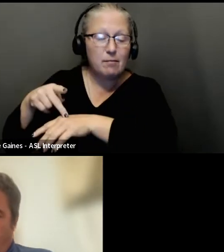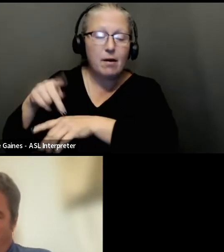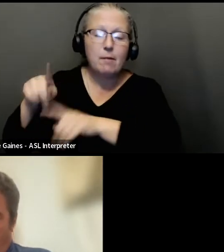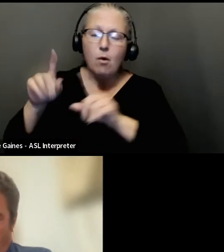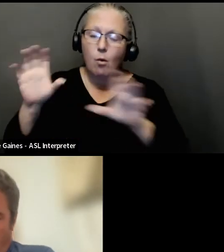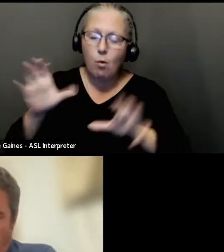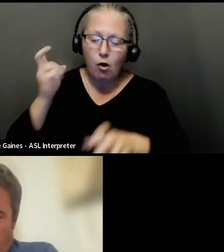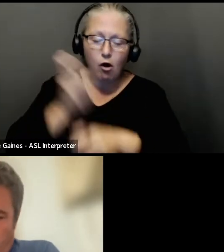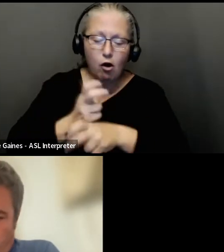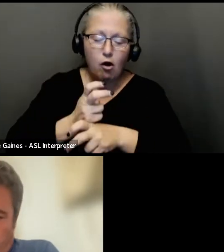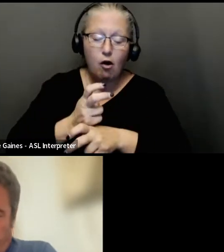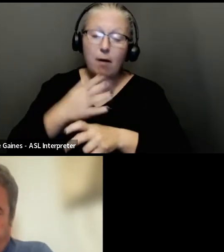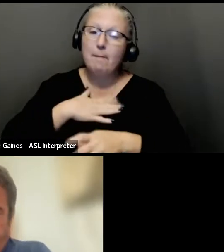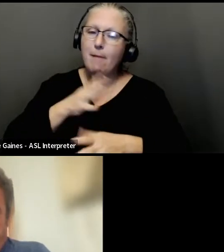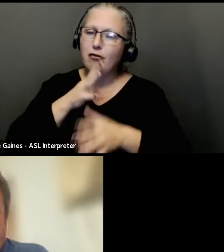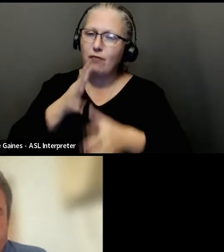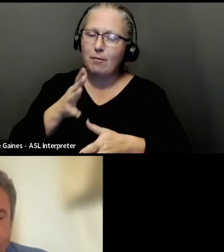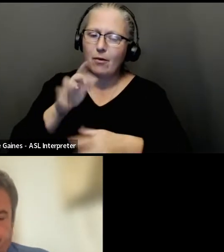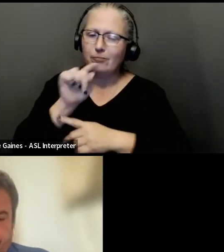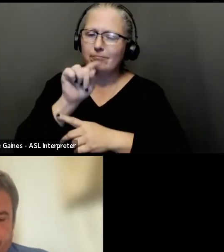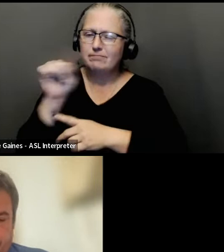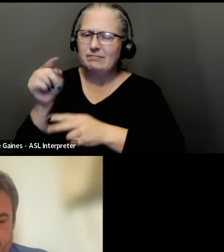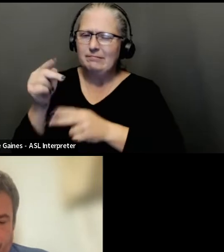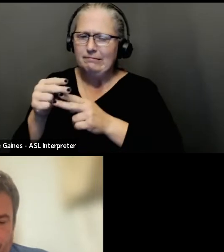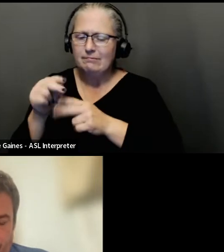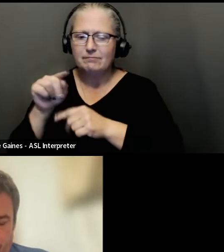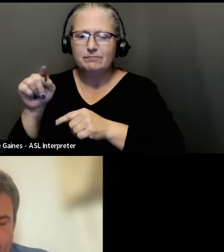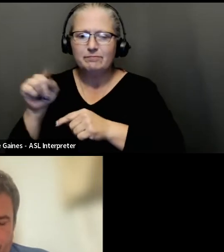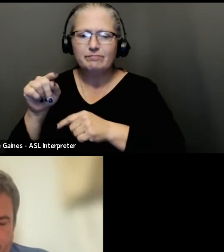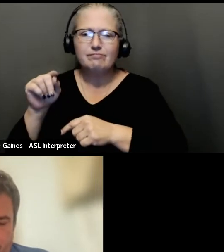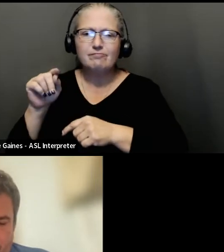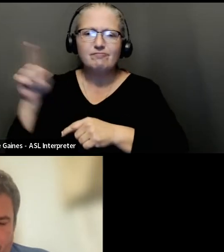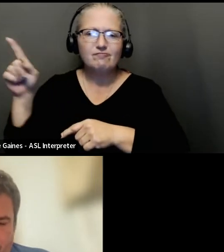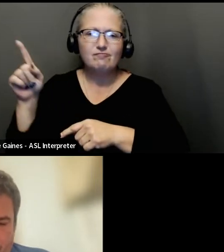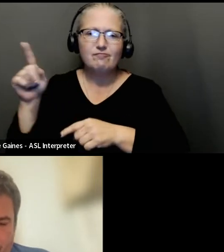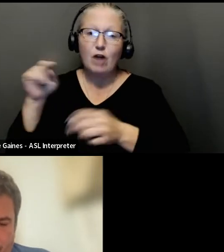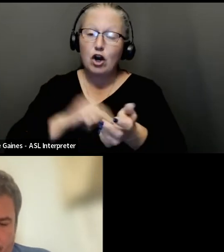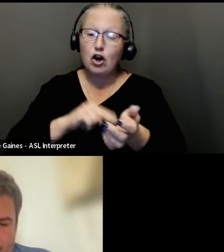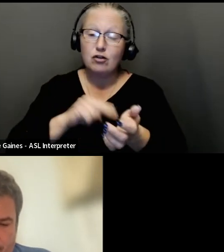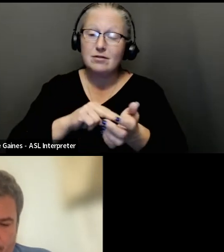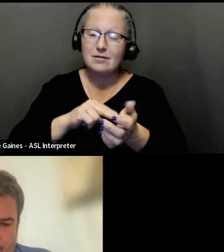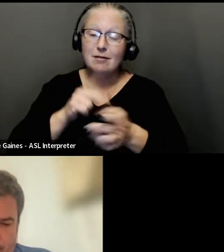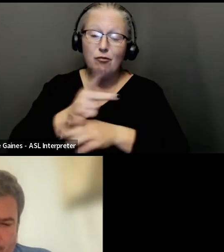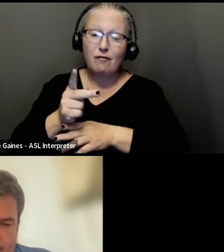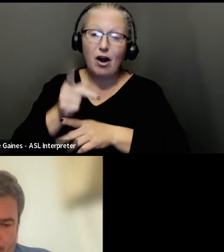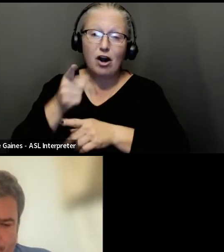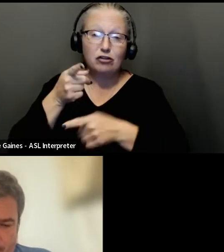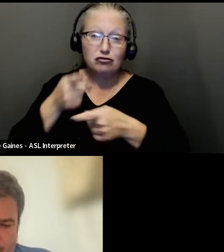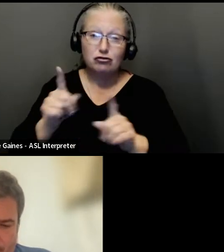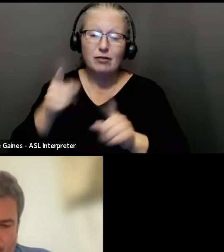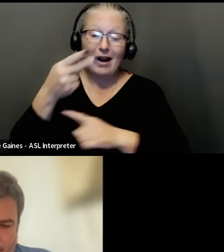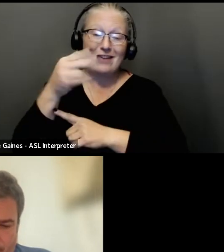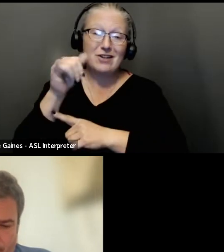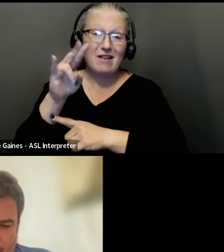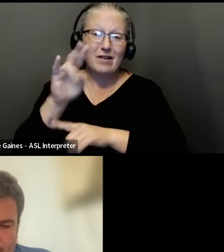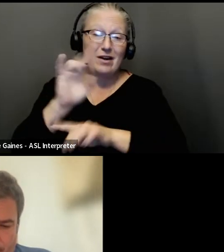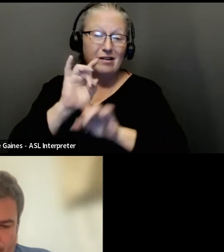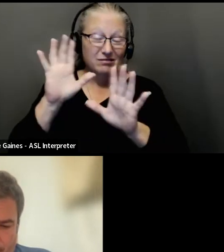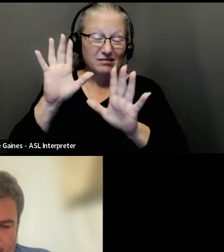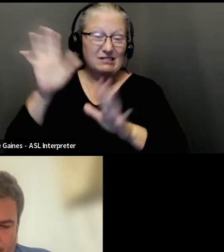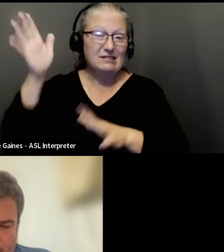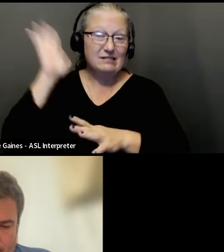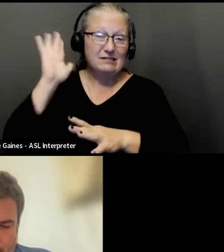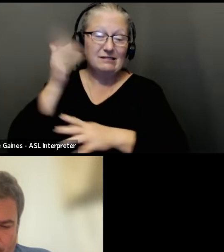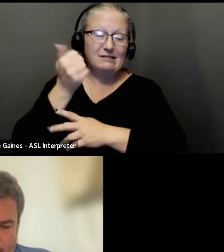my grandmother, Melito Dionisio. She was a pioneer in the nursing profession during the height of the HIV epidemic in